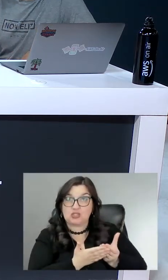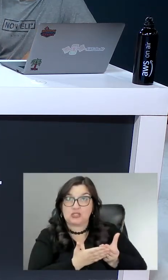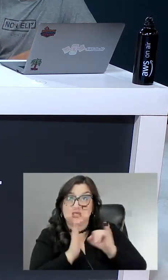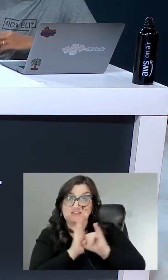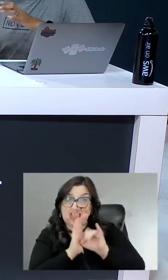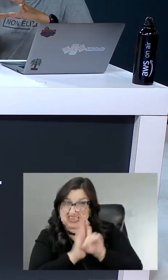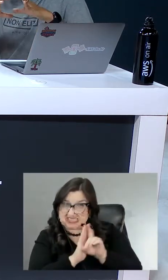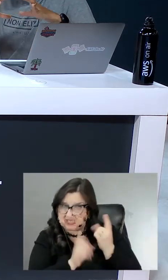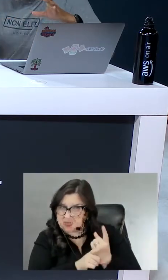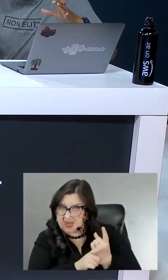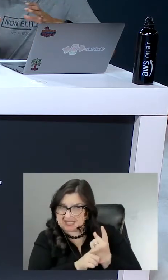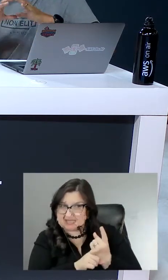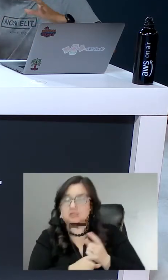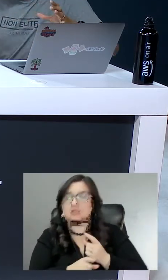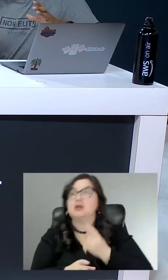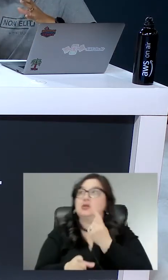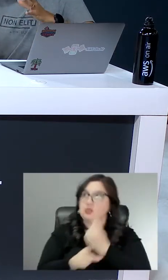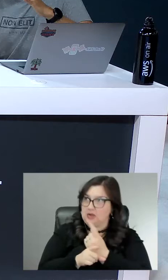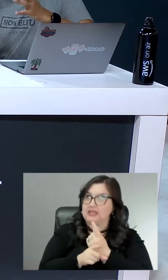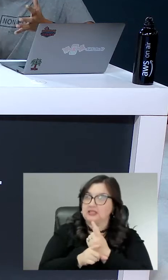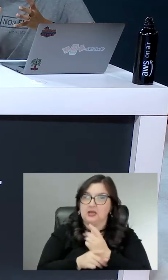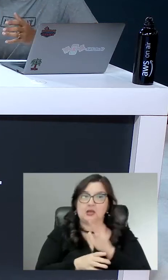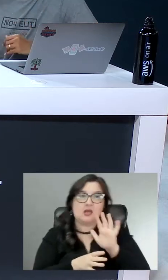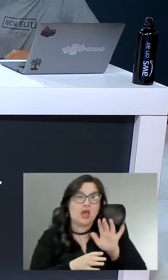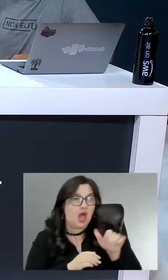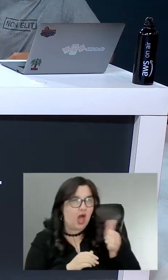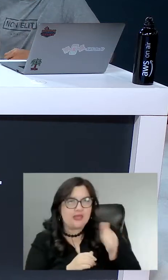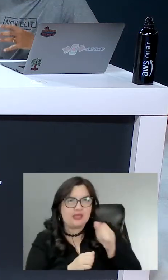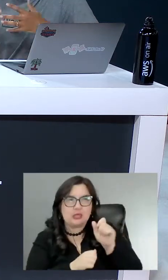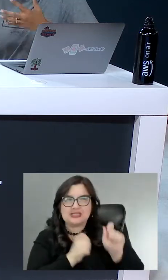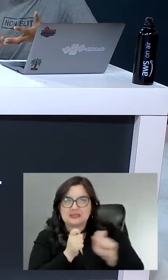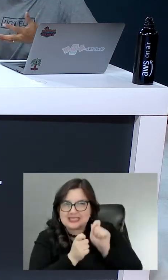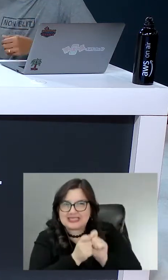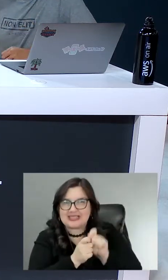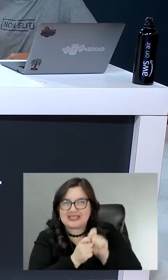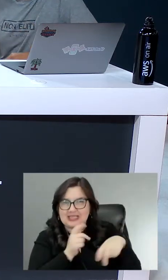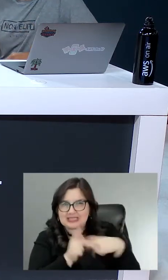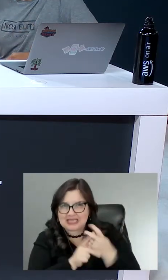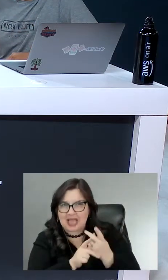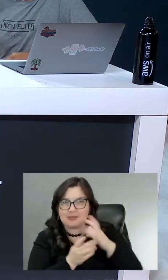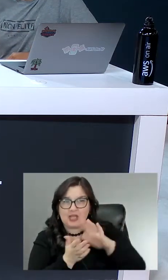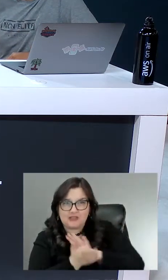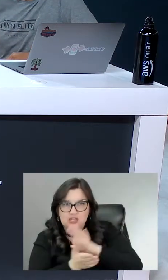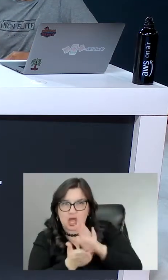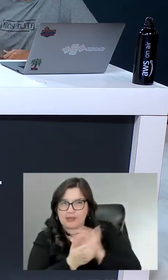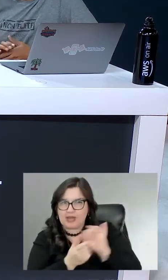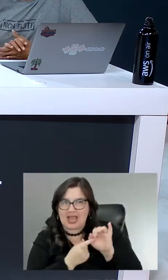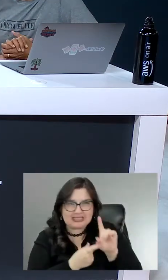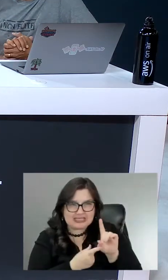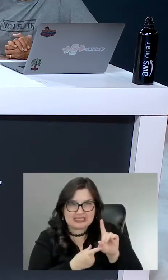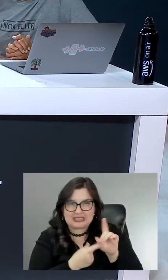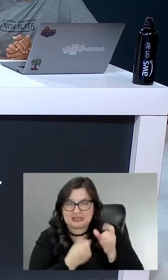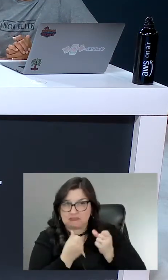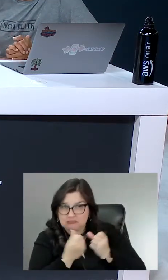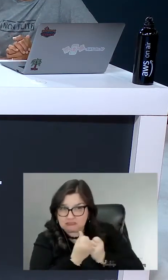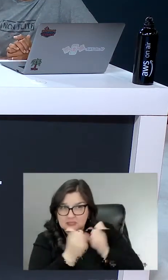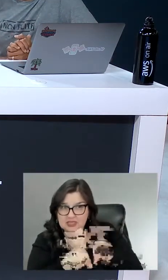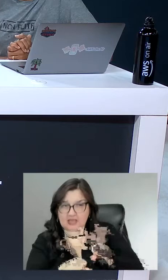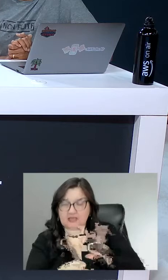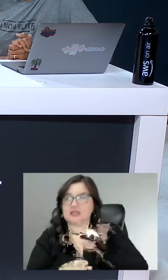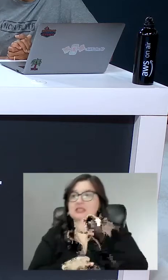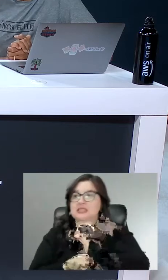That, okay. That's correct. And are there specific types of documents or IDs that are supported? Yes. So ID documents are very